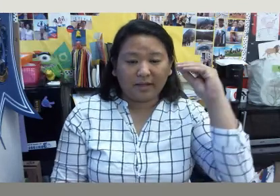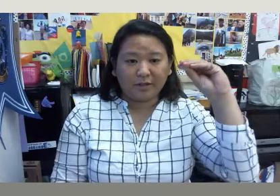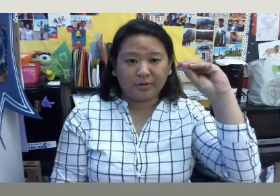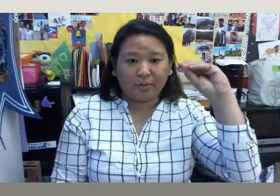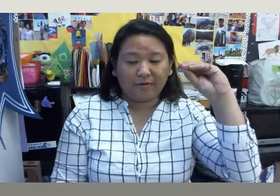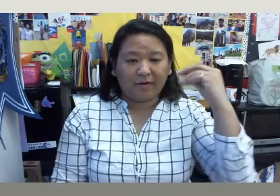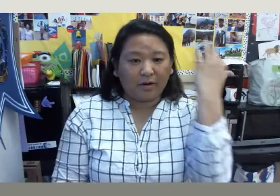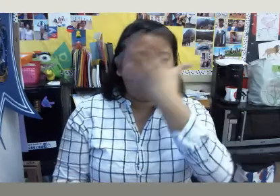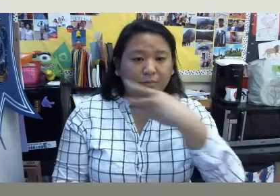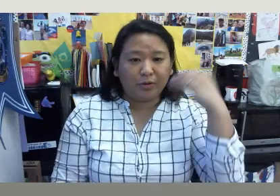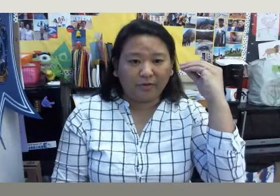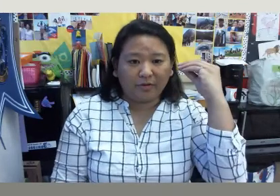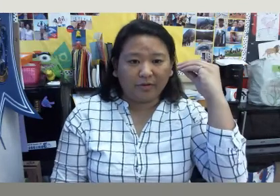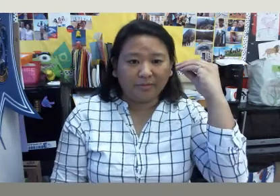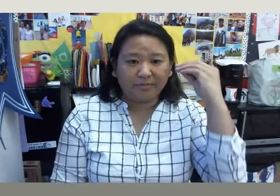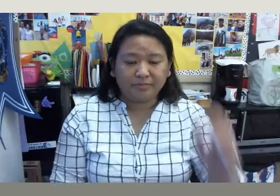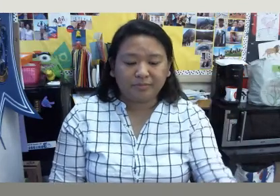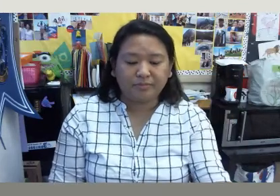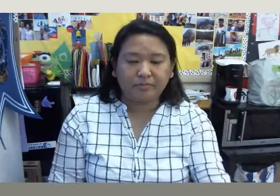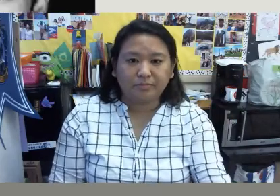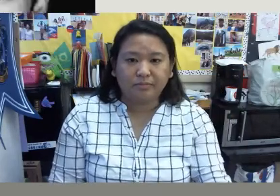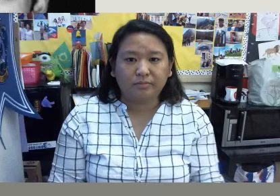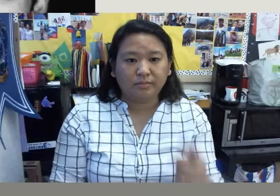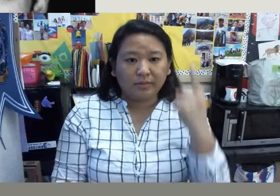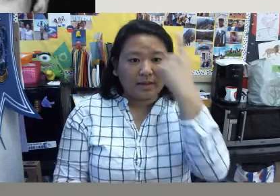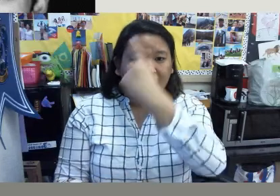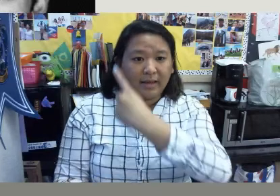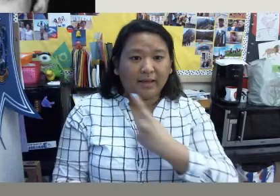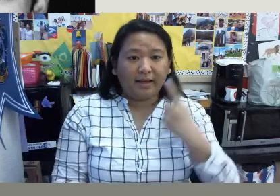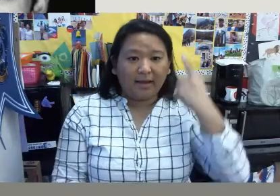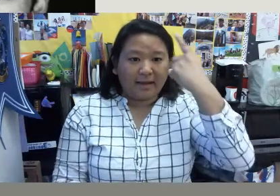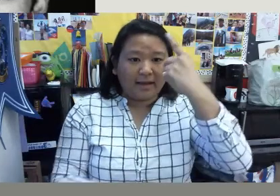Beautiful ends with a modified O. Beautiful.